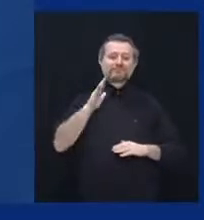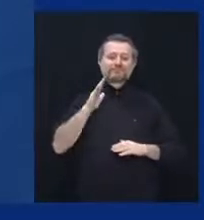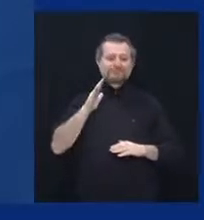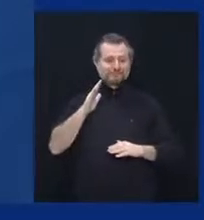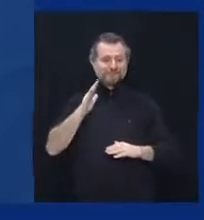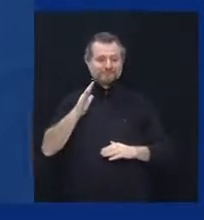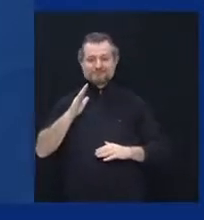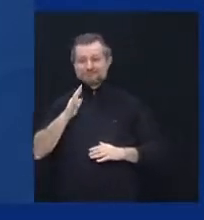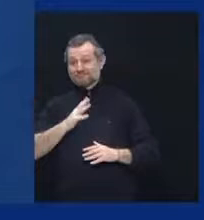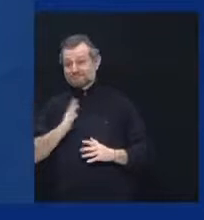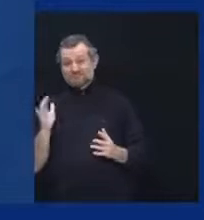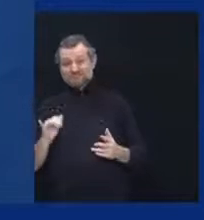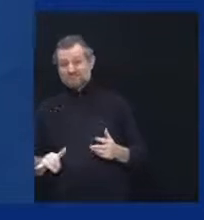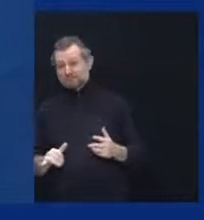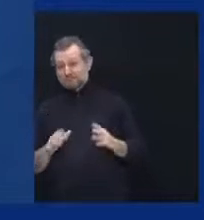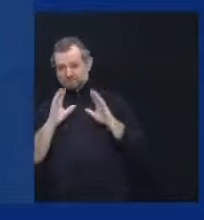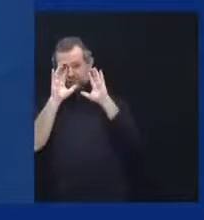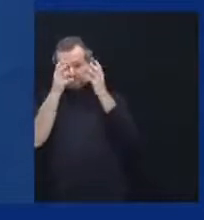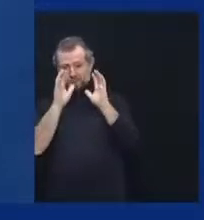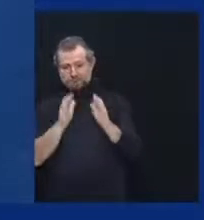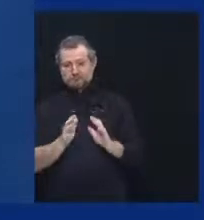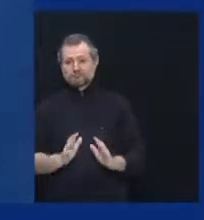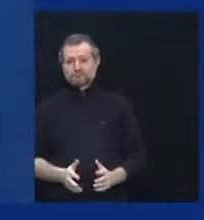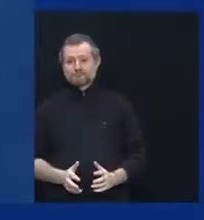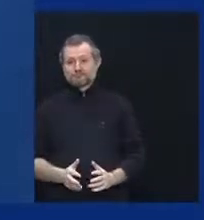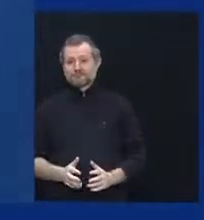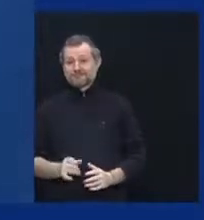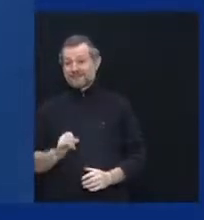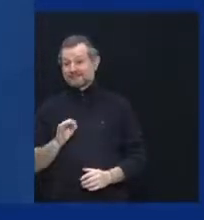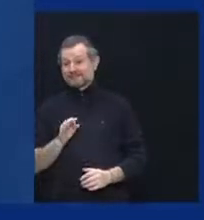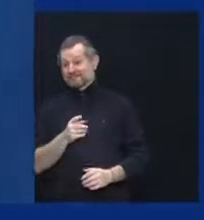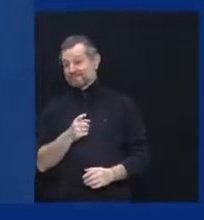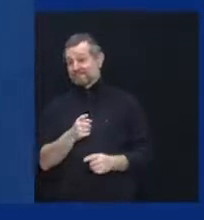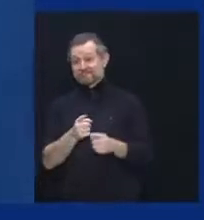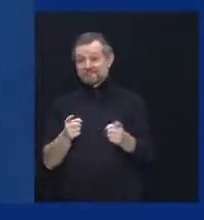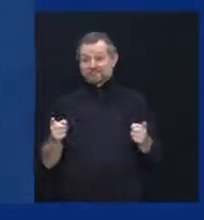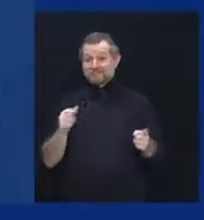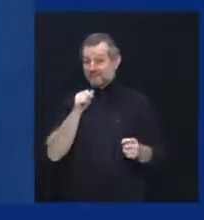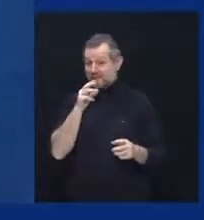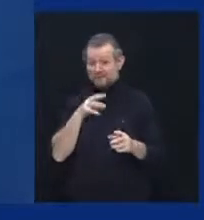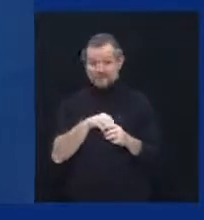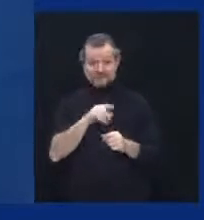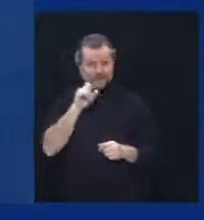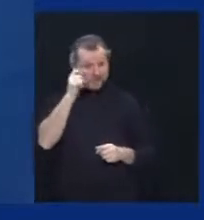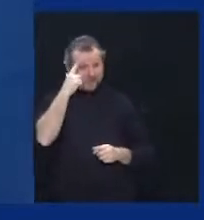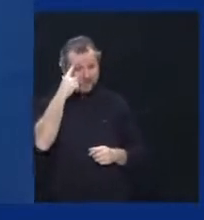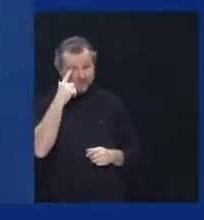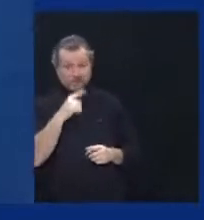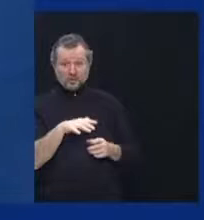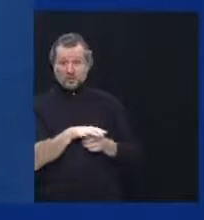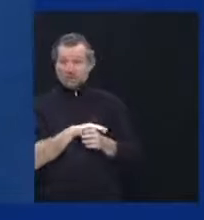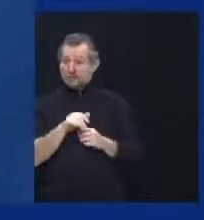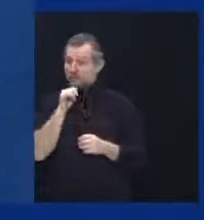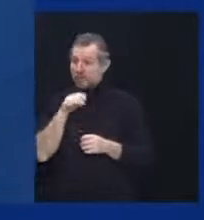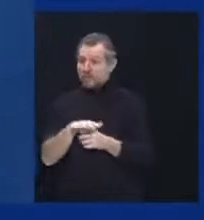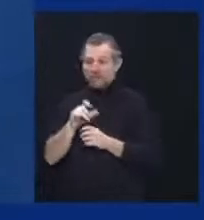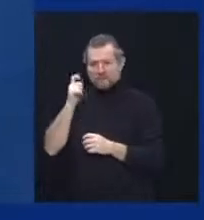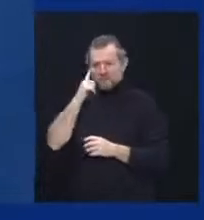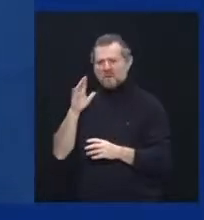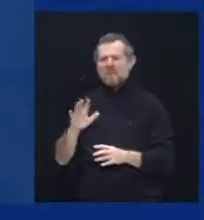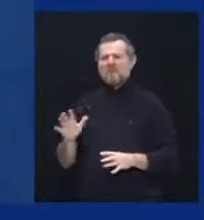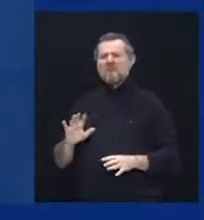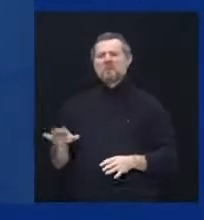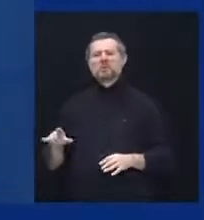It is divisive for a politician to say, well, I think